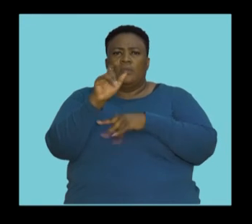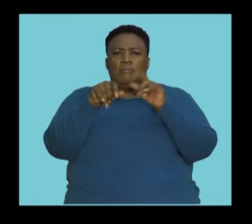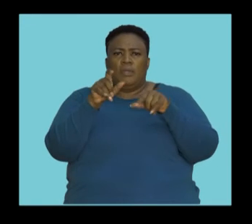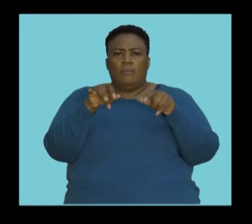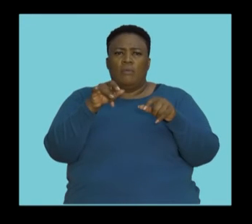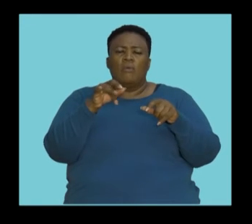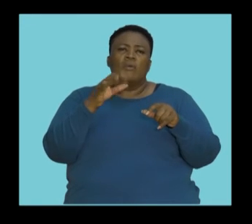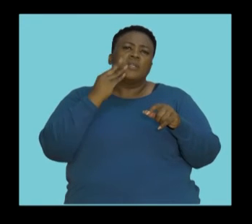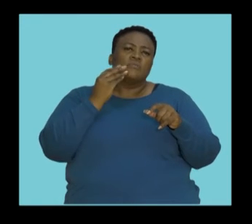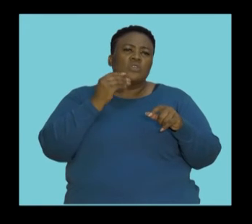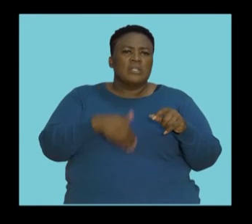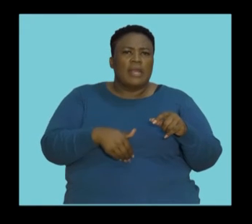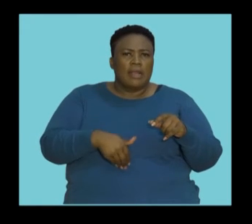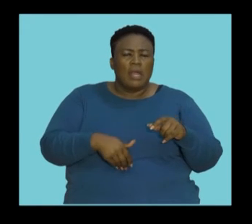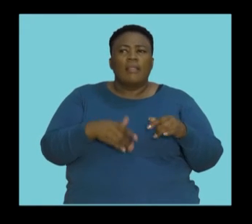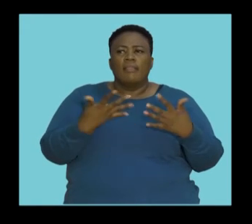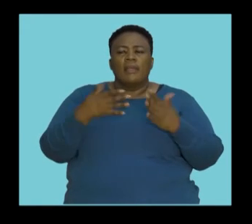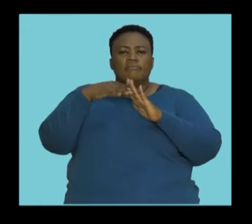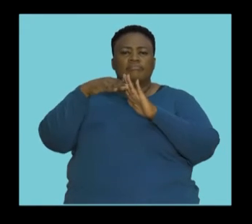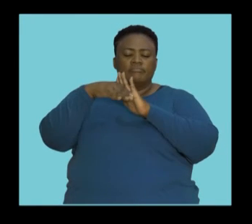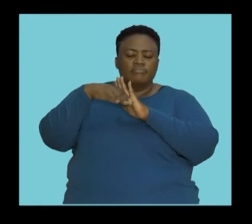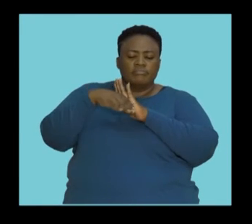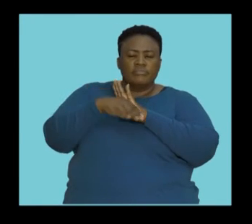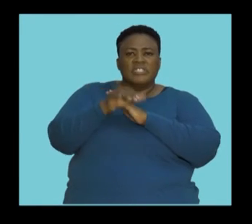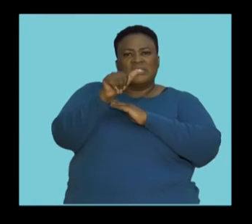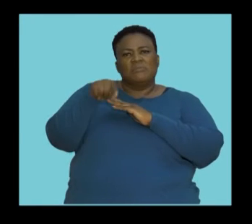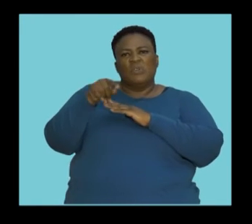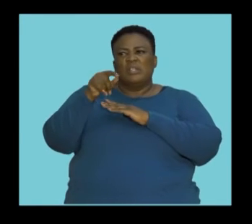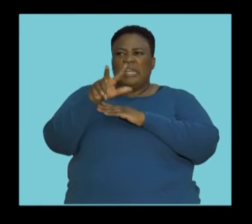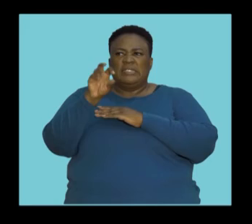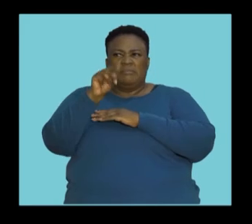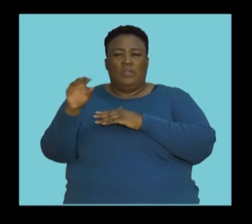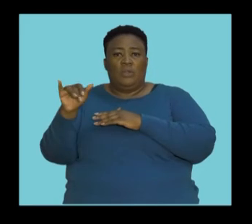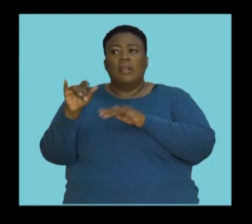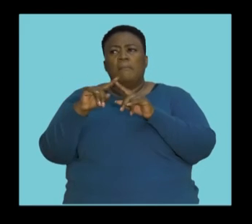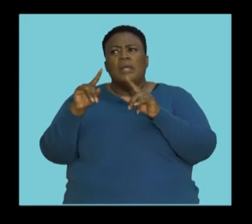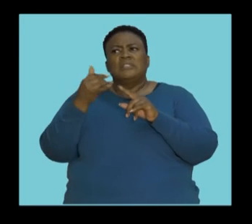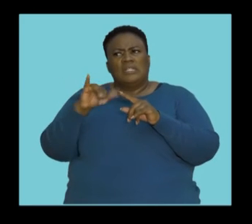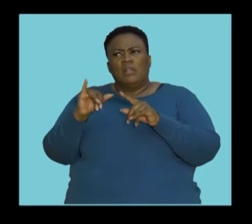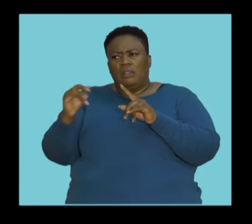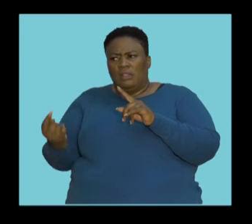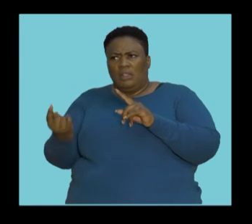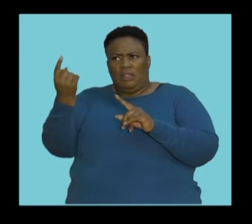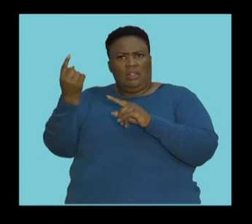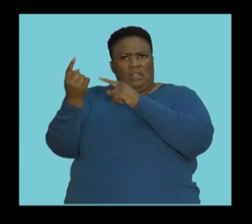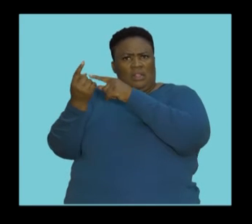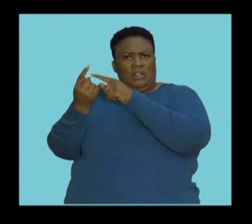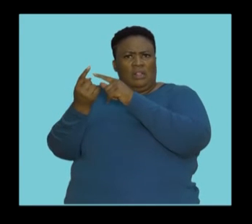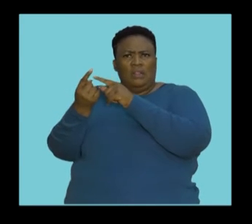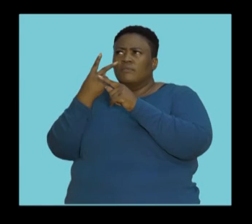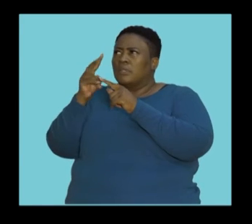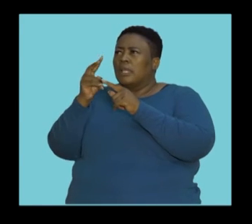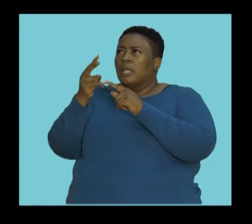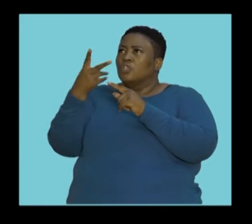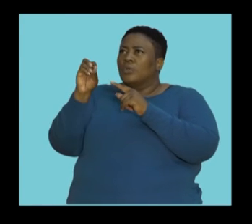experienced hunger, and gradually that has decreased to 6.8 million. However, this is still staggering. If you think about it,